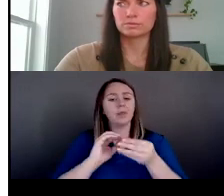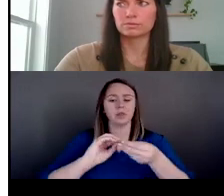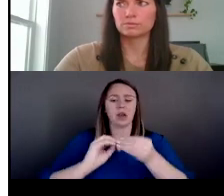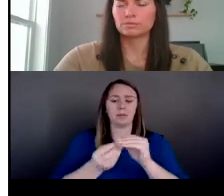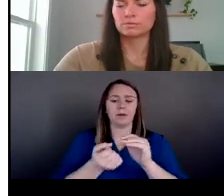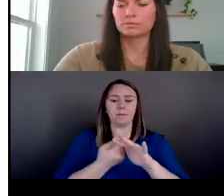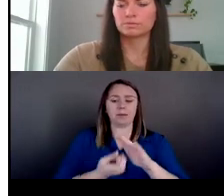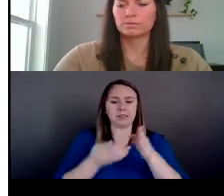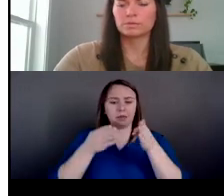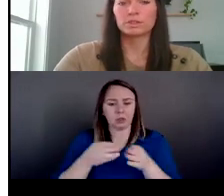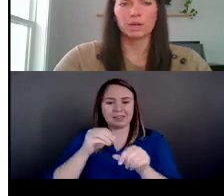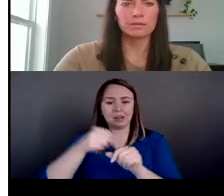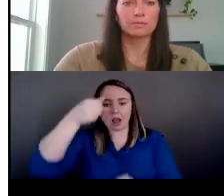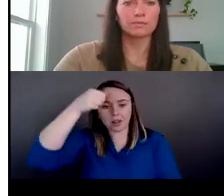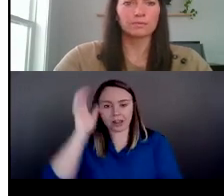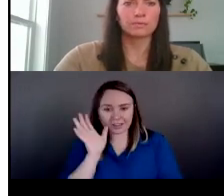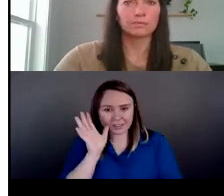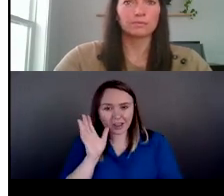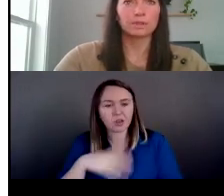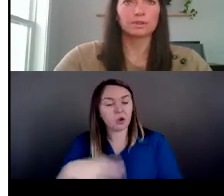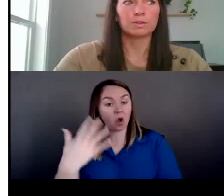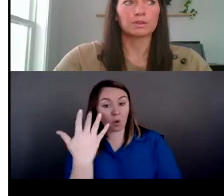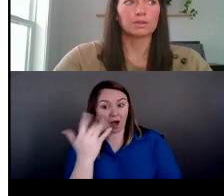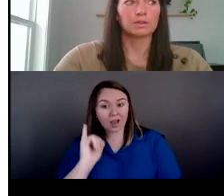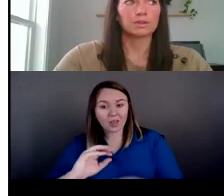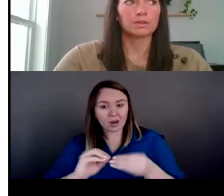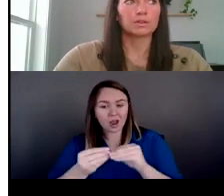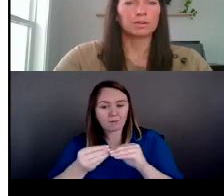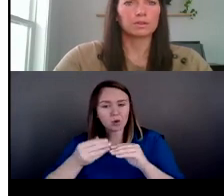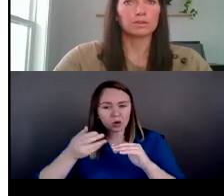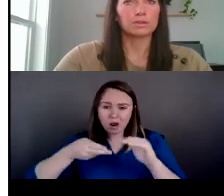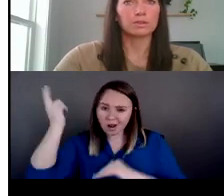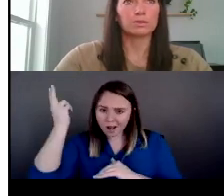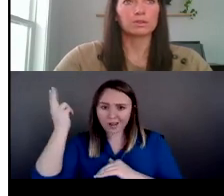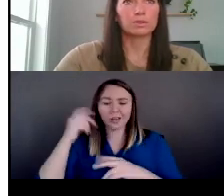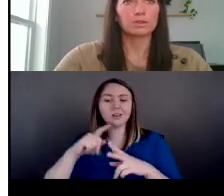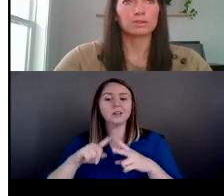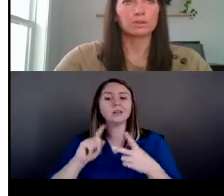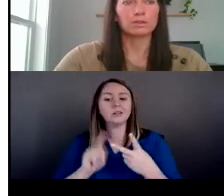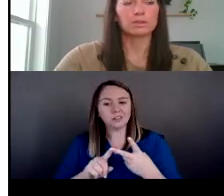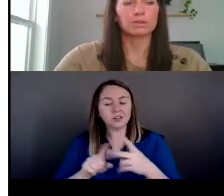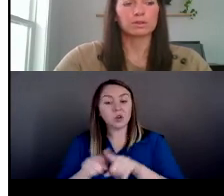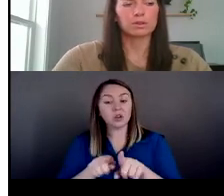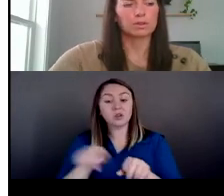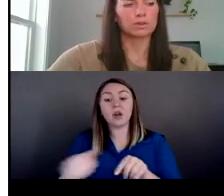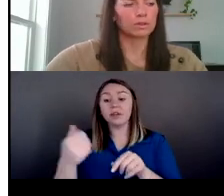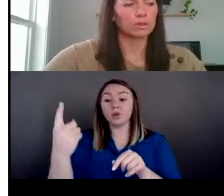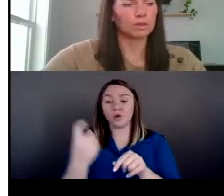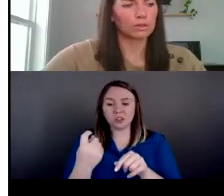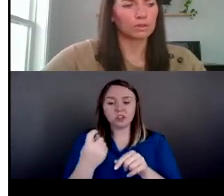persons in Alaska. So why that number was so high. And then there's also a more recent question about what is the